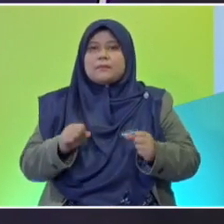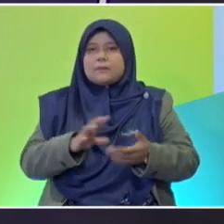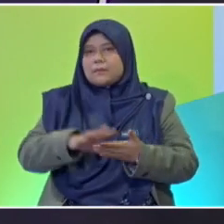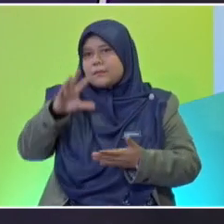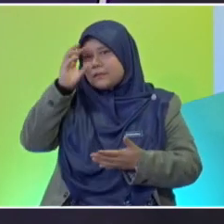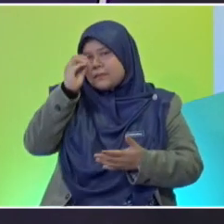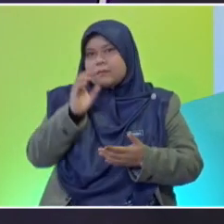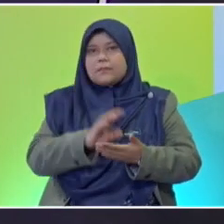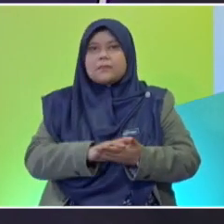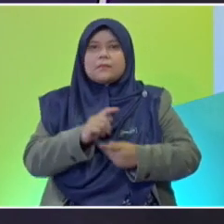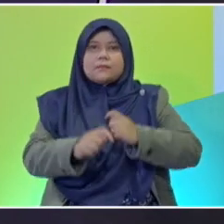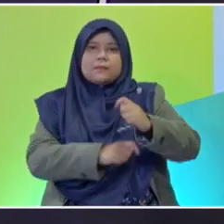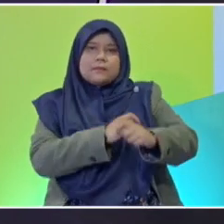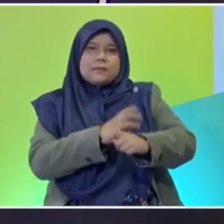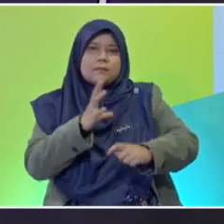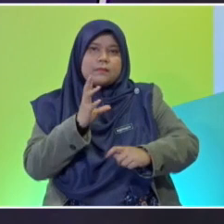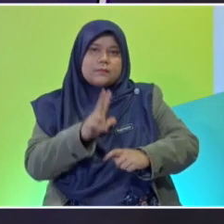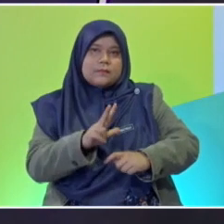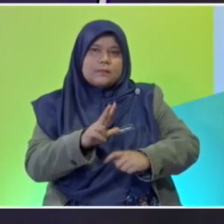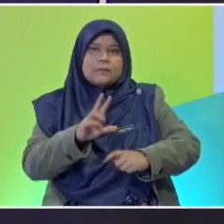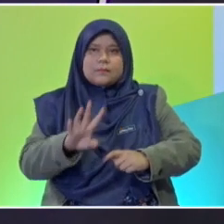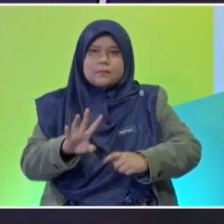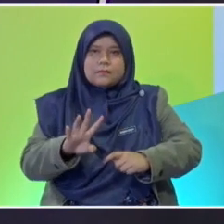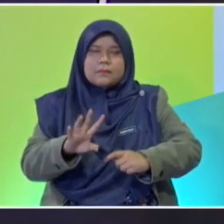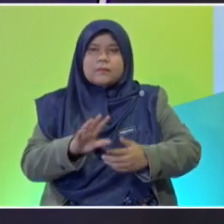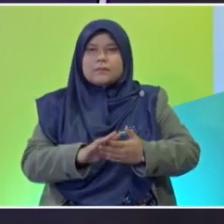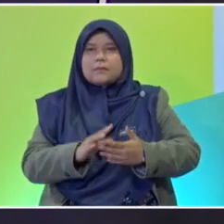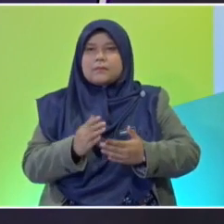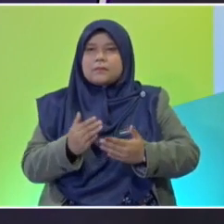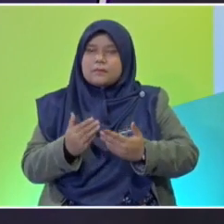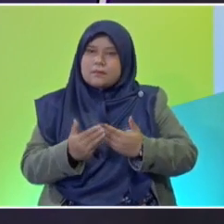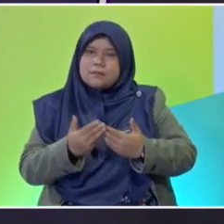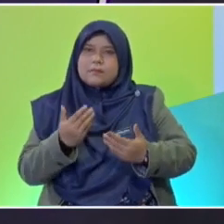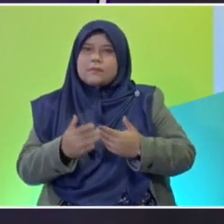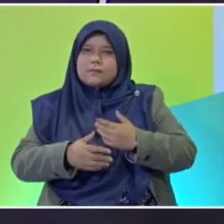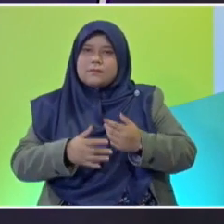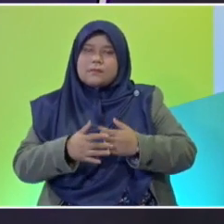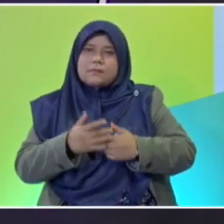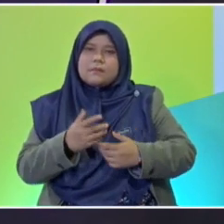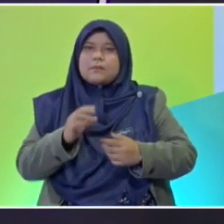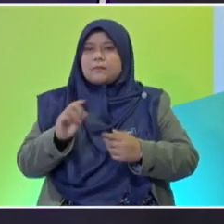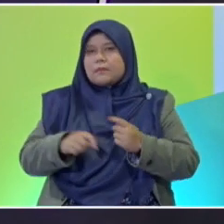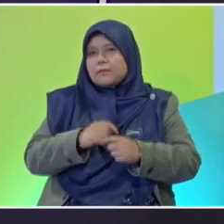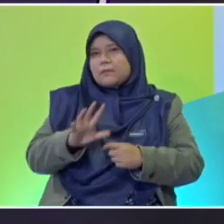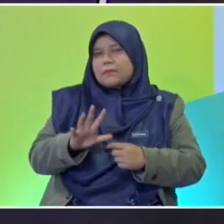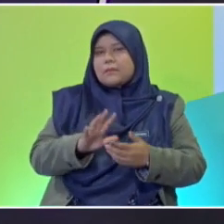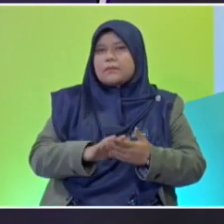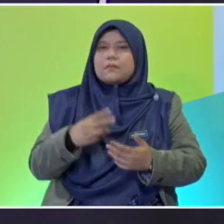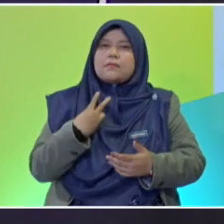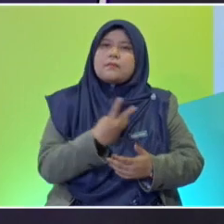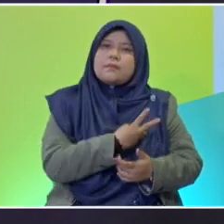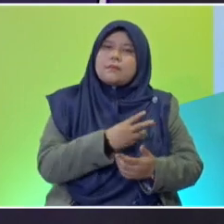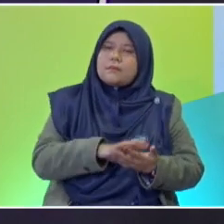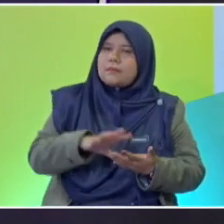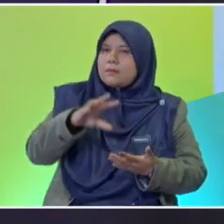in year 3, year 4 and a little bit earlier in year 5. All right. Because we would like everyone